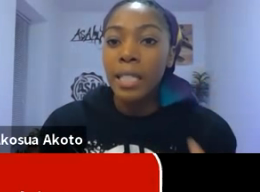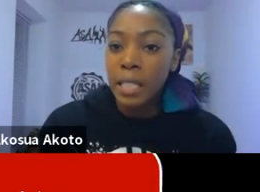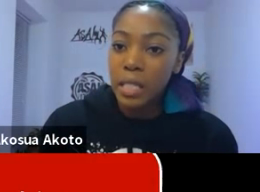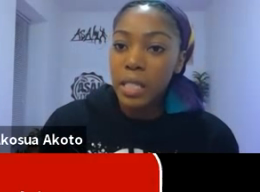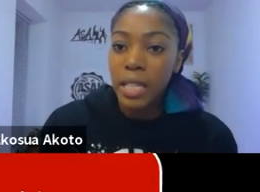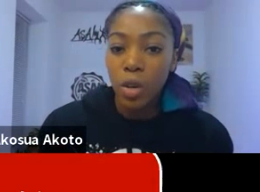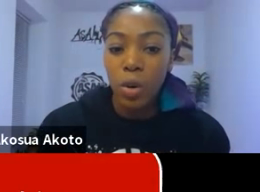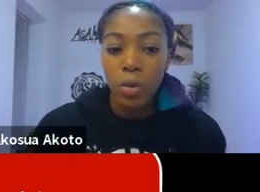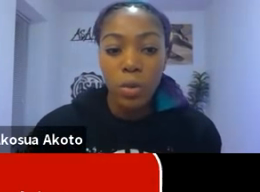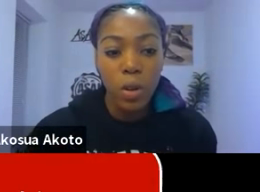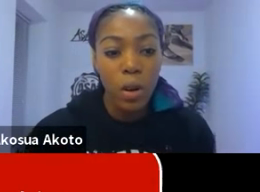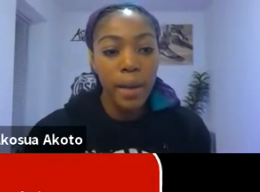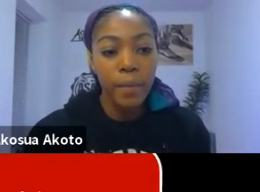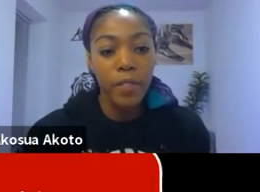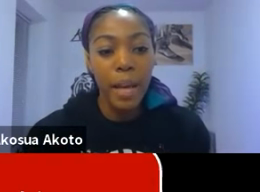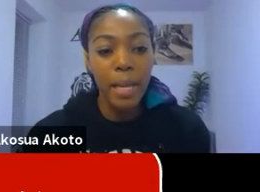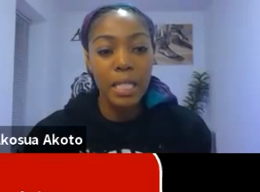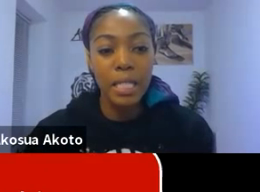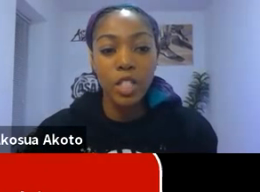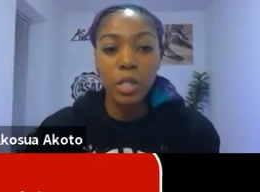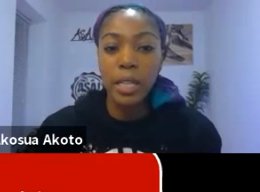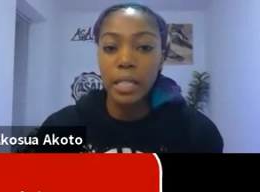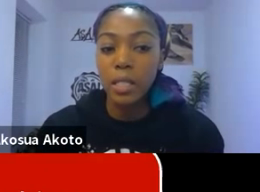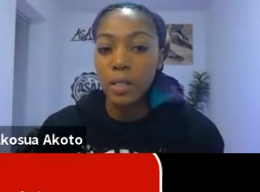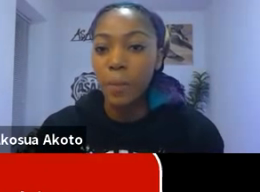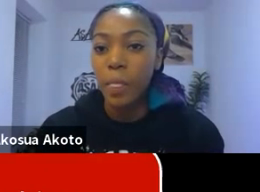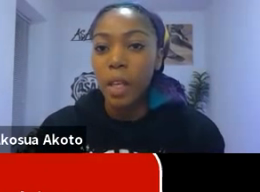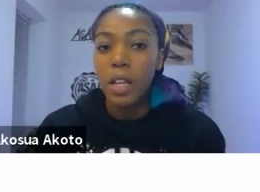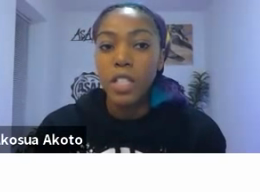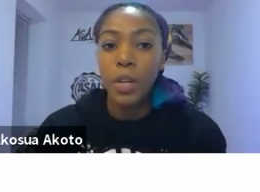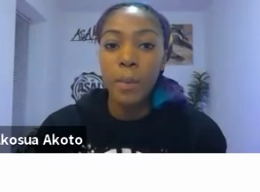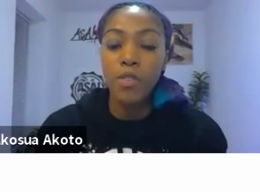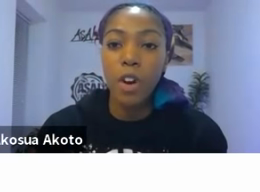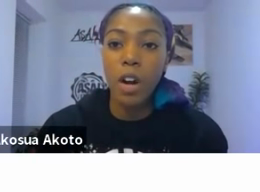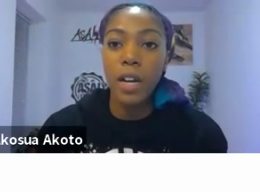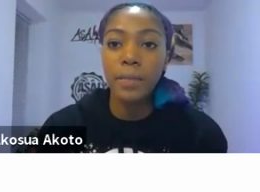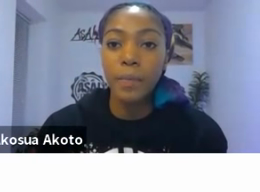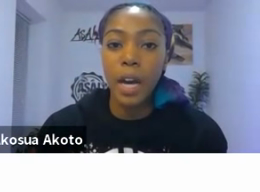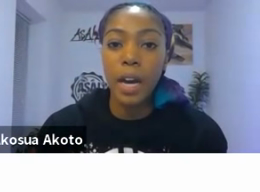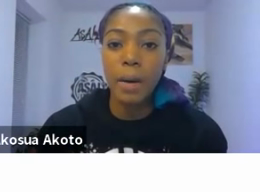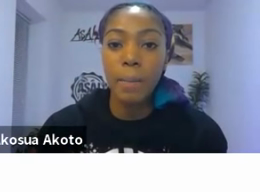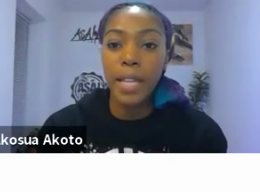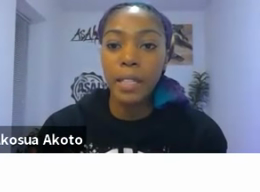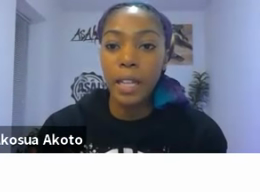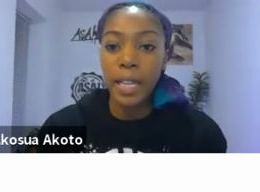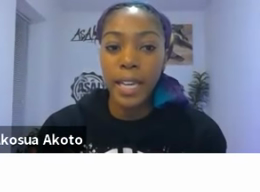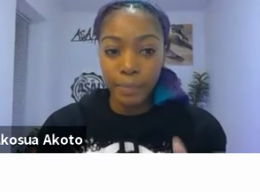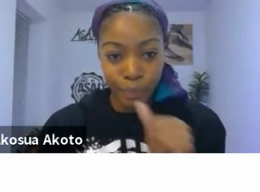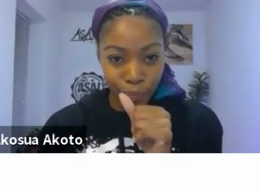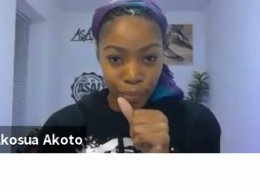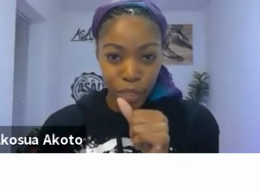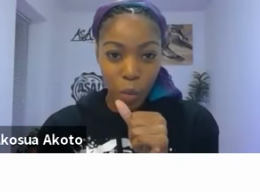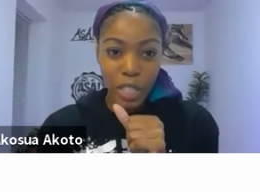our identity as a whole. Okay? That makes sense to you guys. So we're going to move on. And